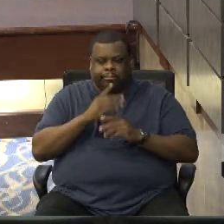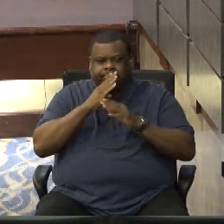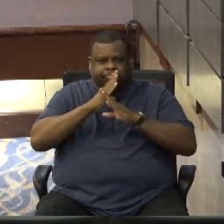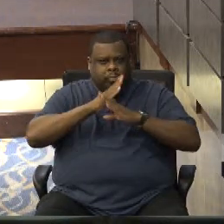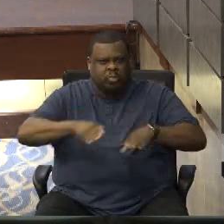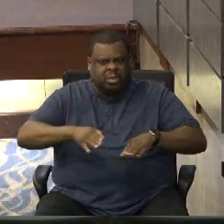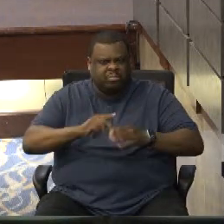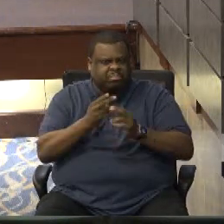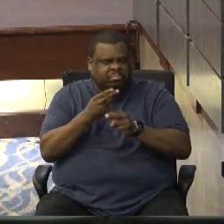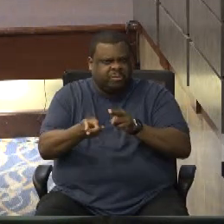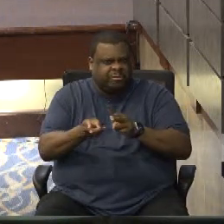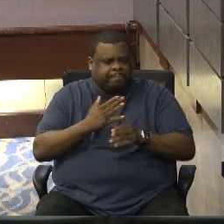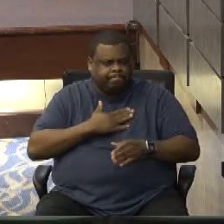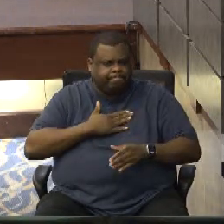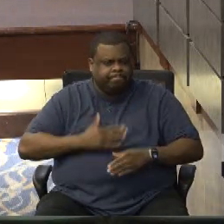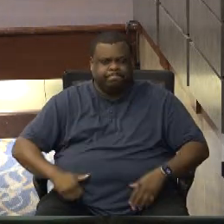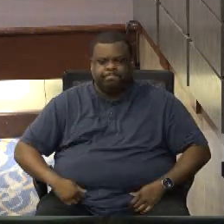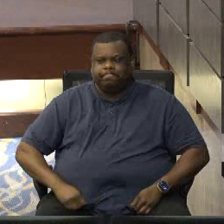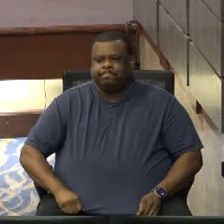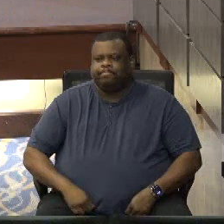silence.